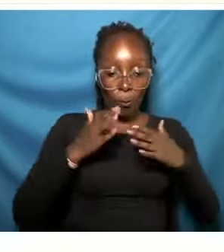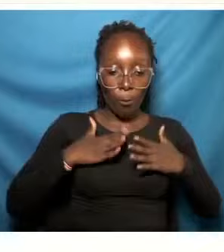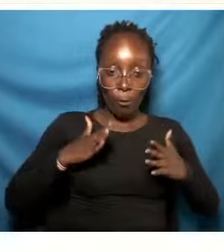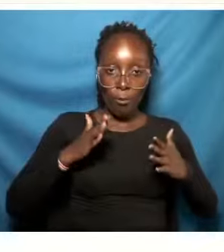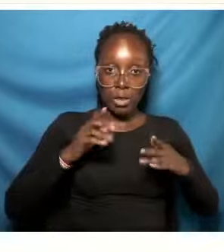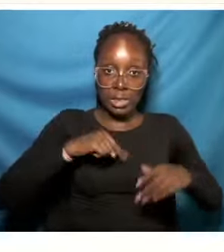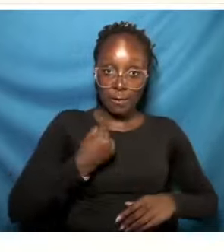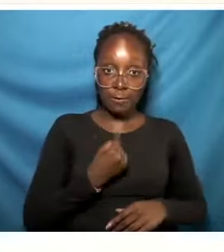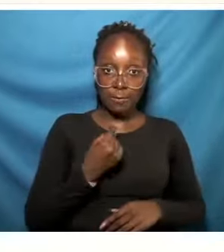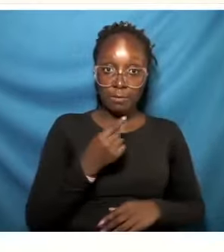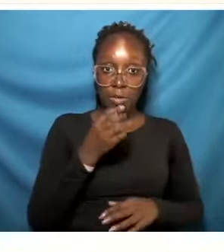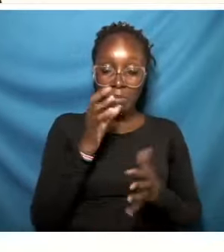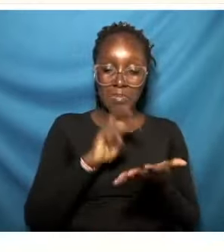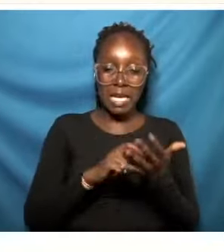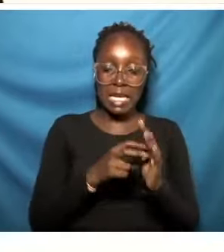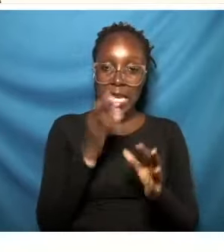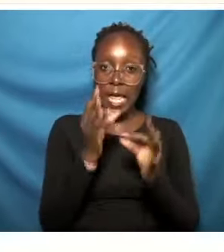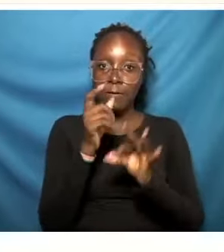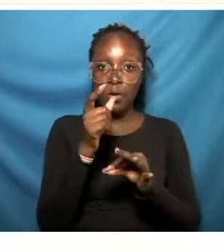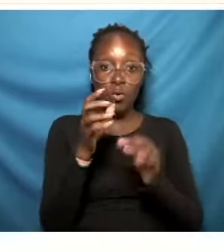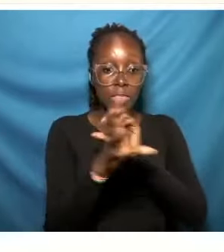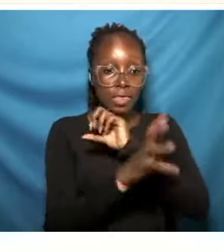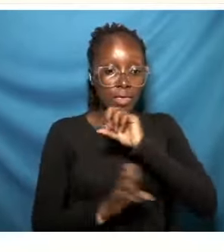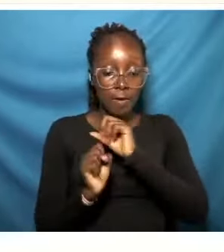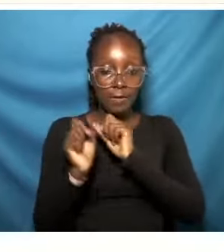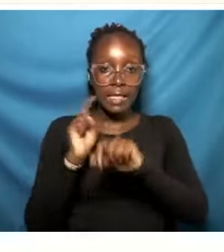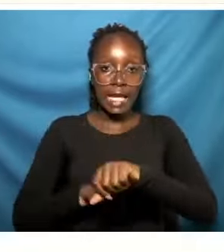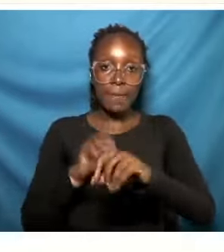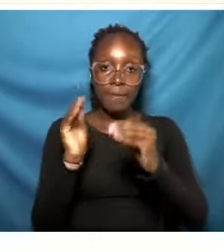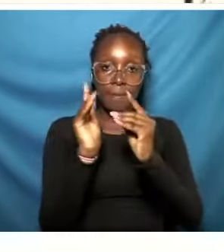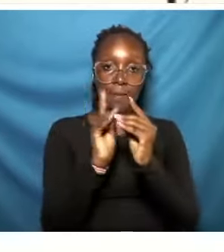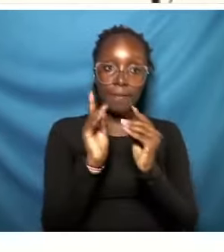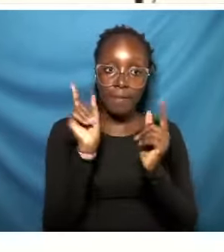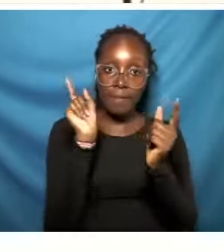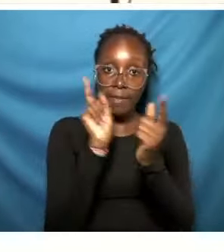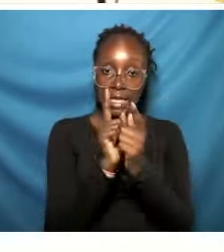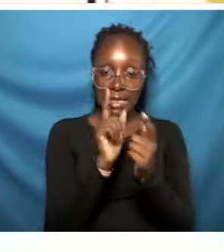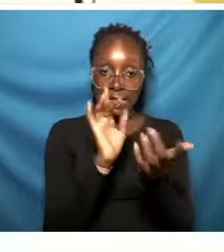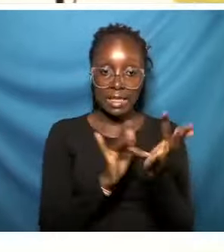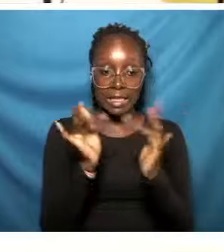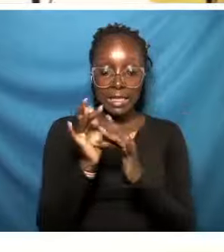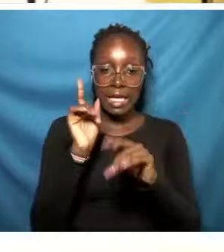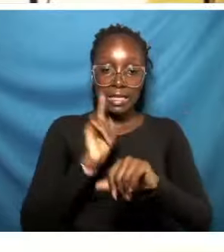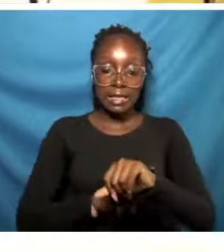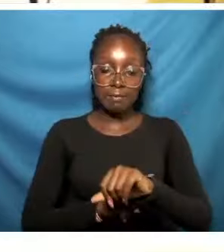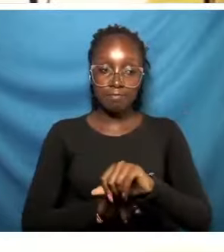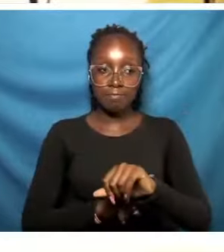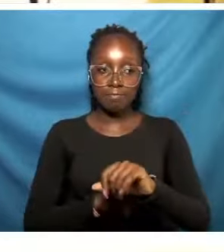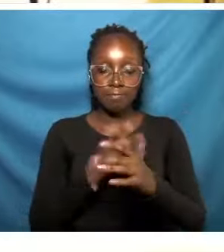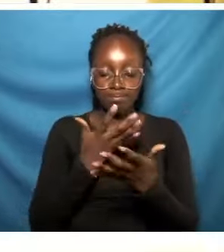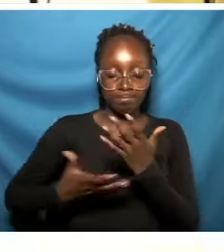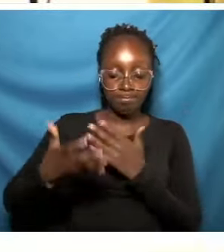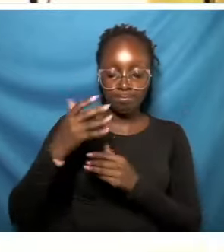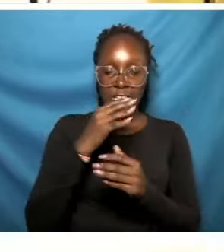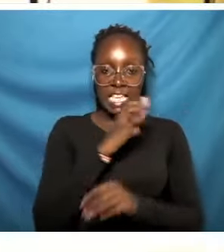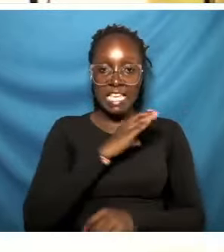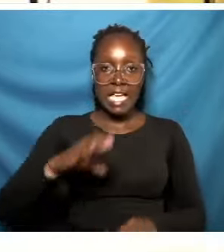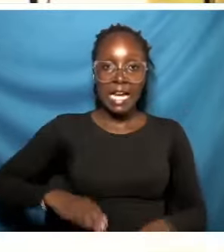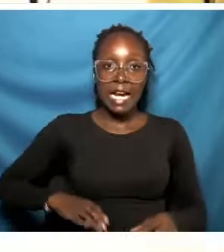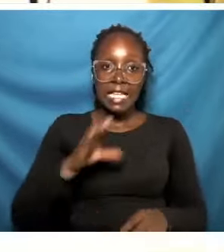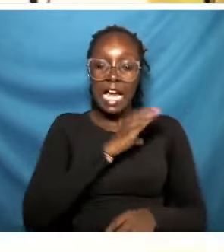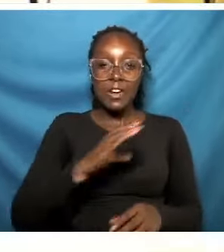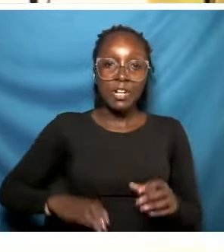if you are a thief, when you meet Jesus, then as you encounter Christ, Christ removes the